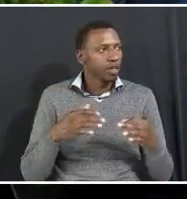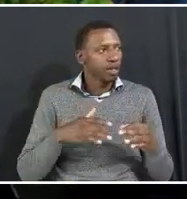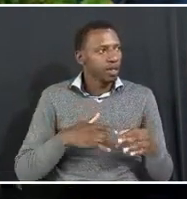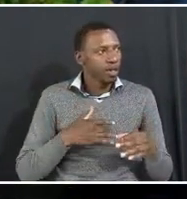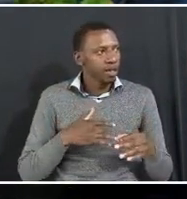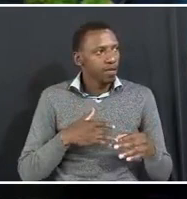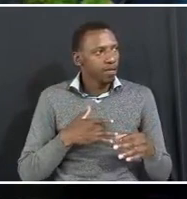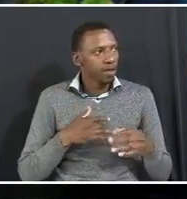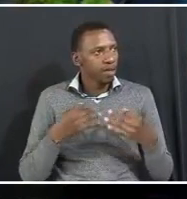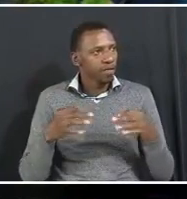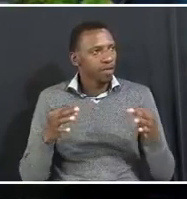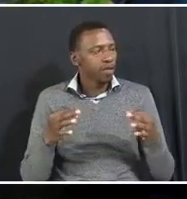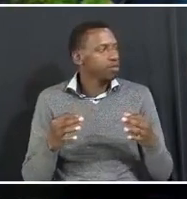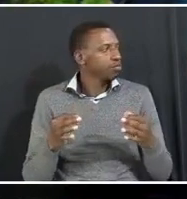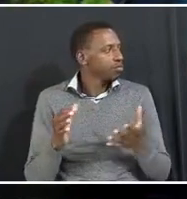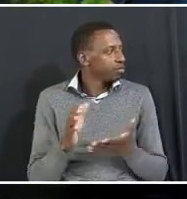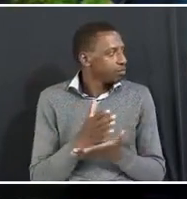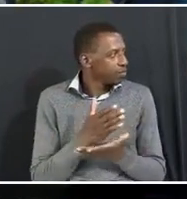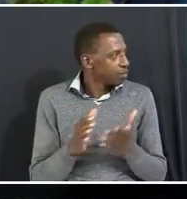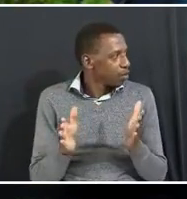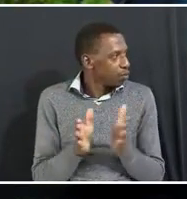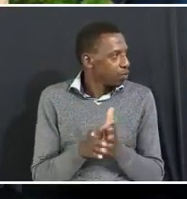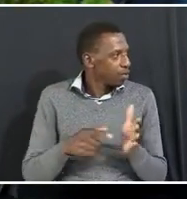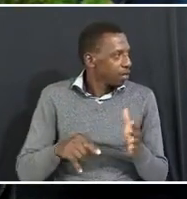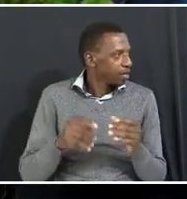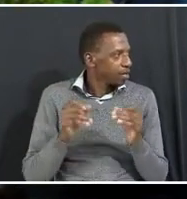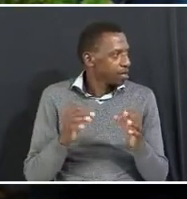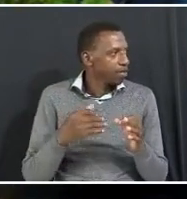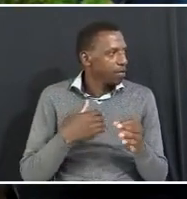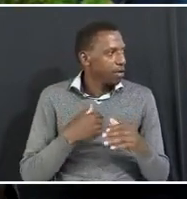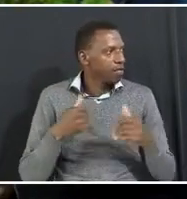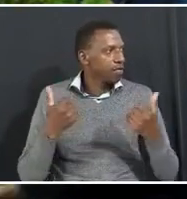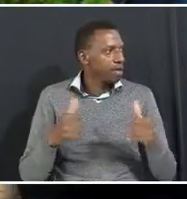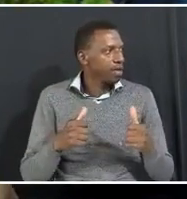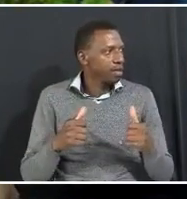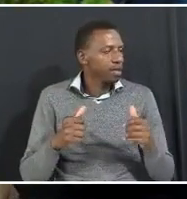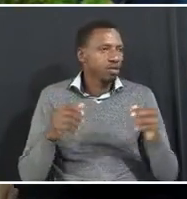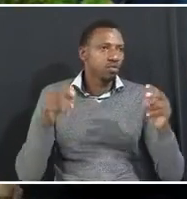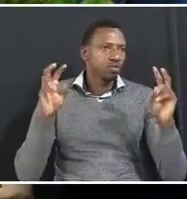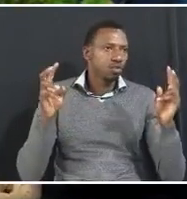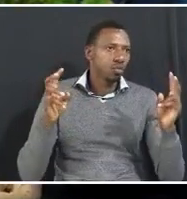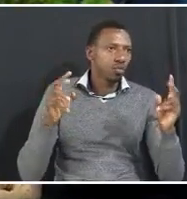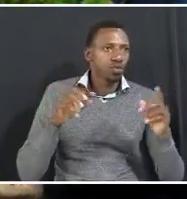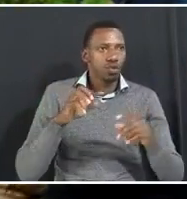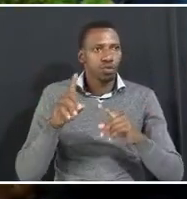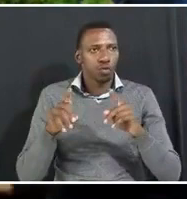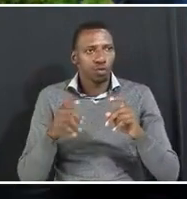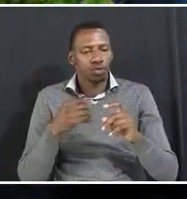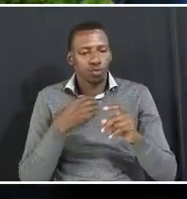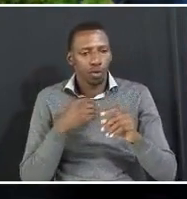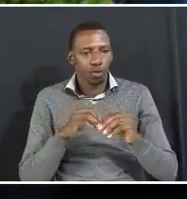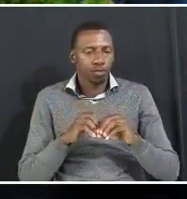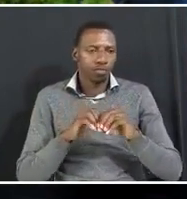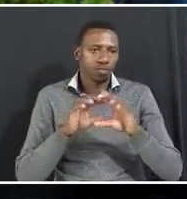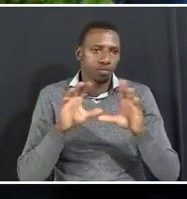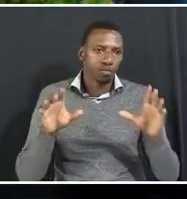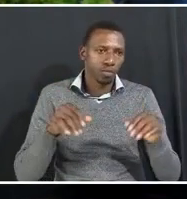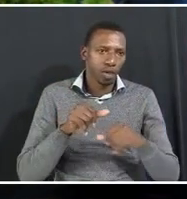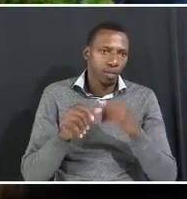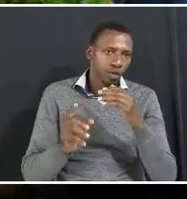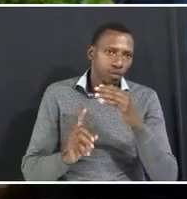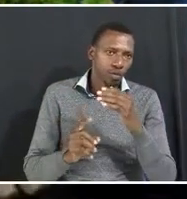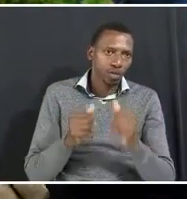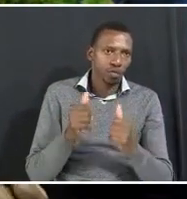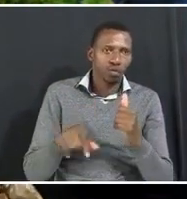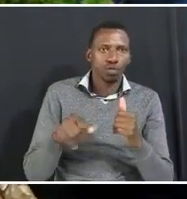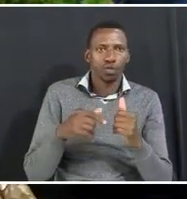to share with us if you have any item that you may want clarified as regards the ministries